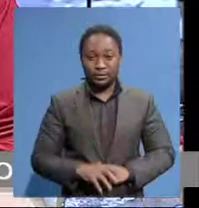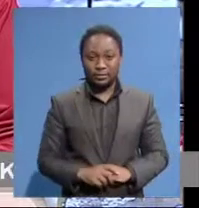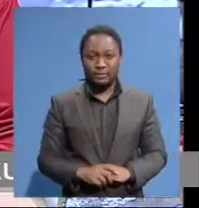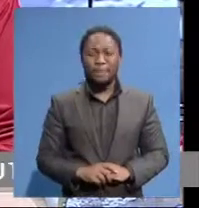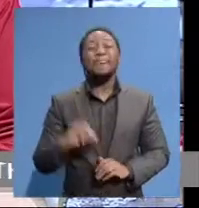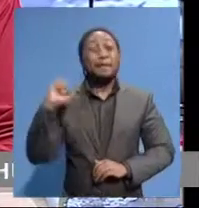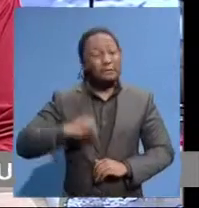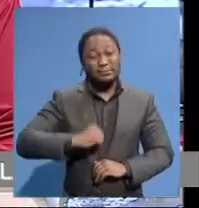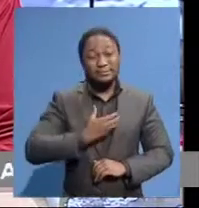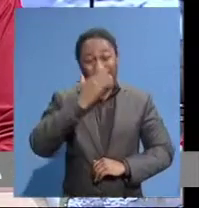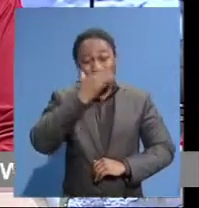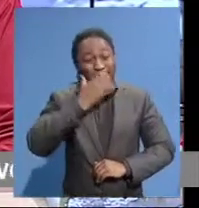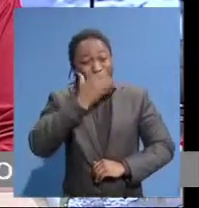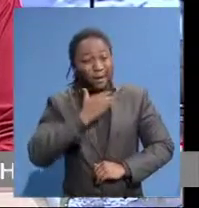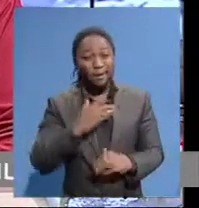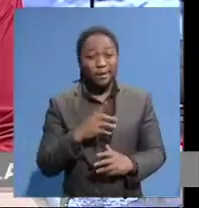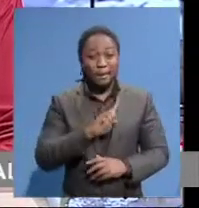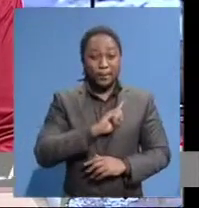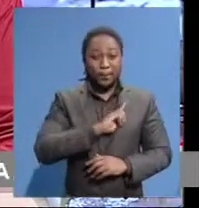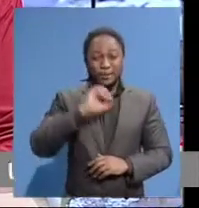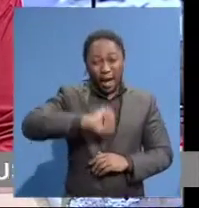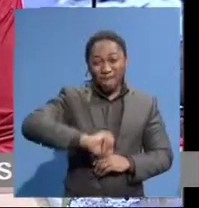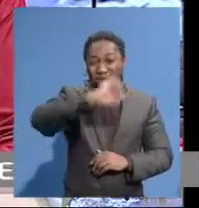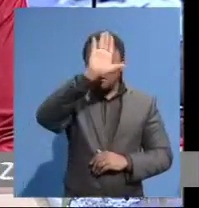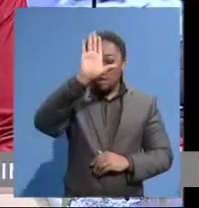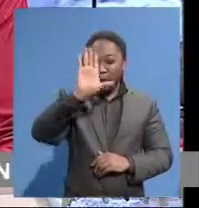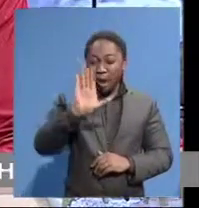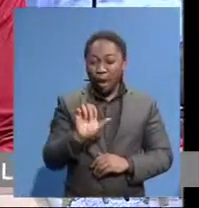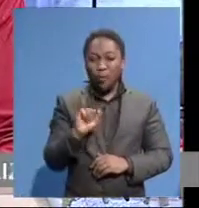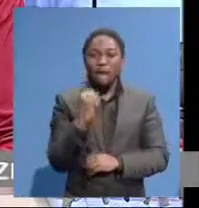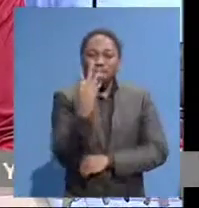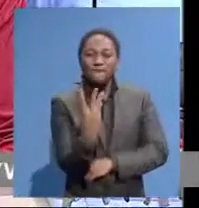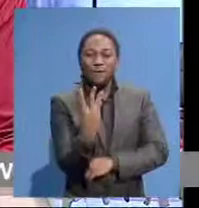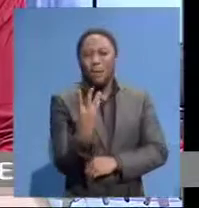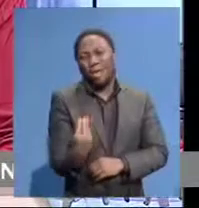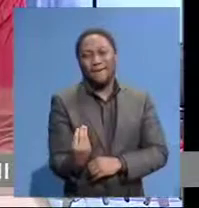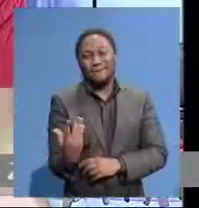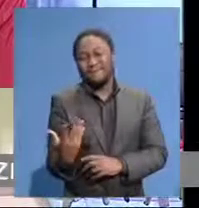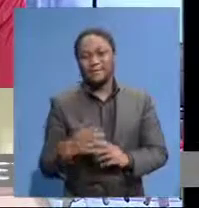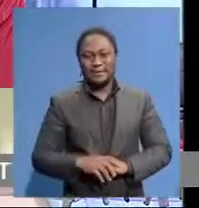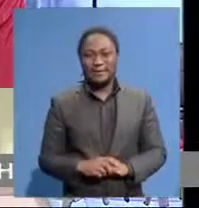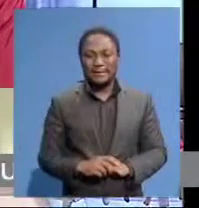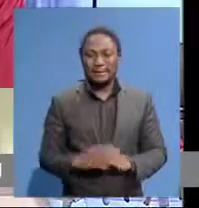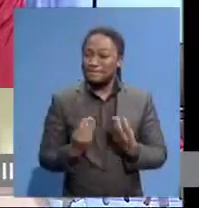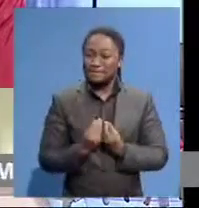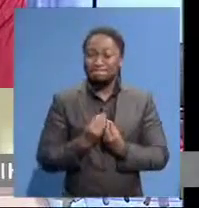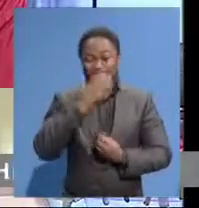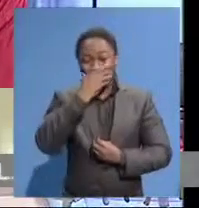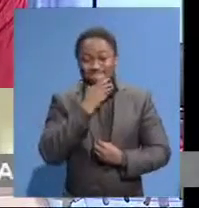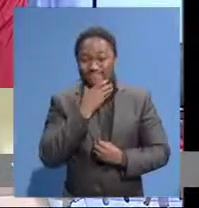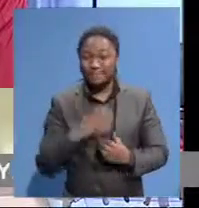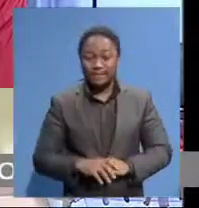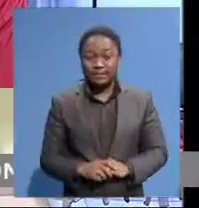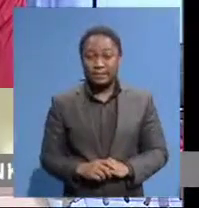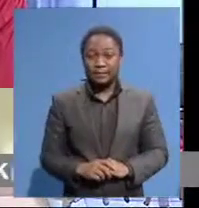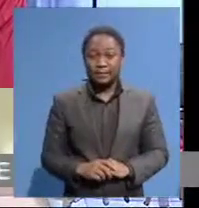sad thing that in the whole continent we only have 4, as you said. It is sad. In fact, even the current one